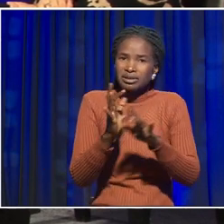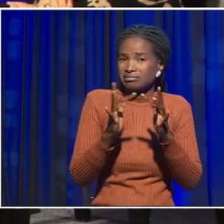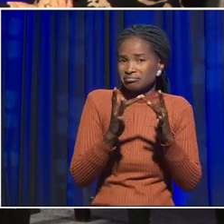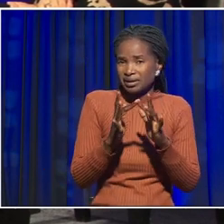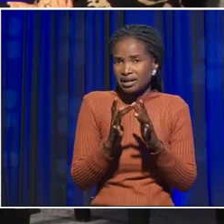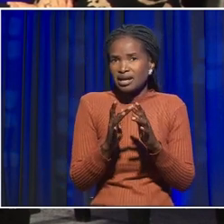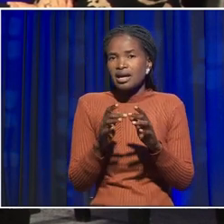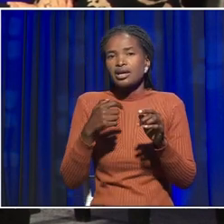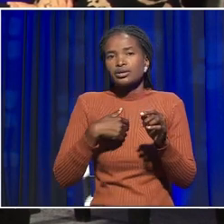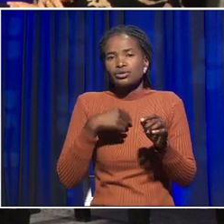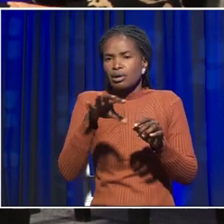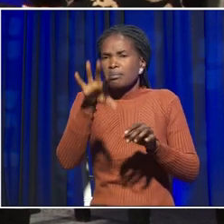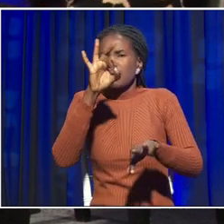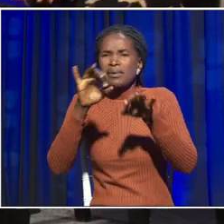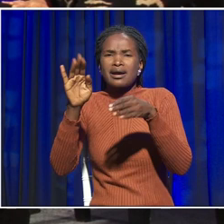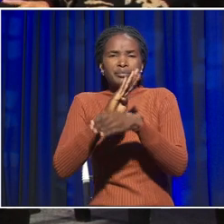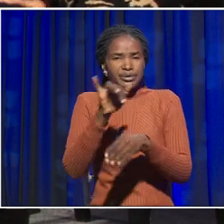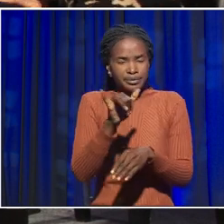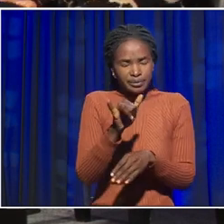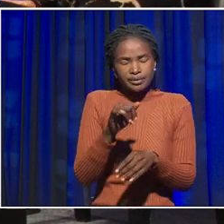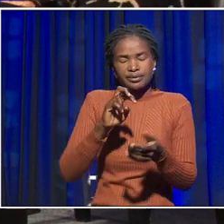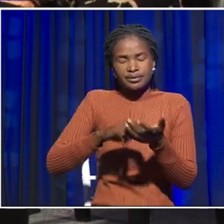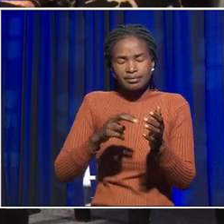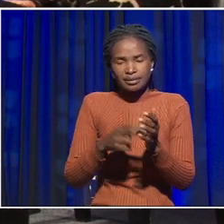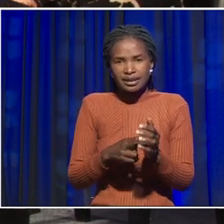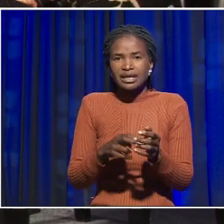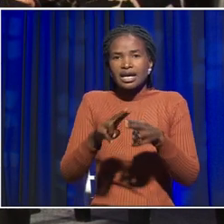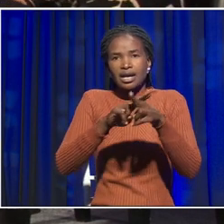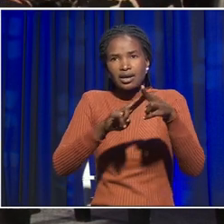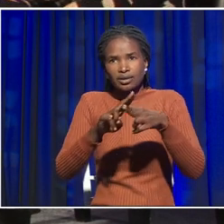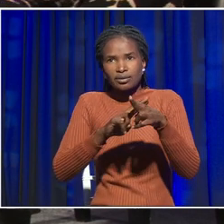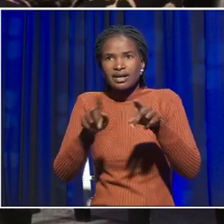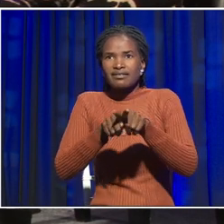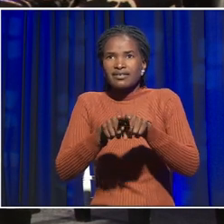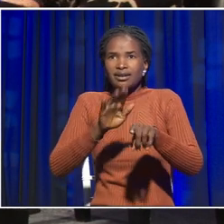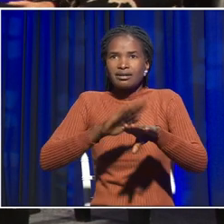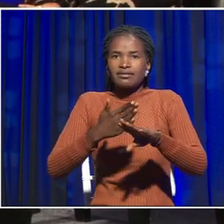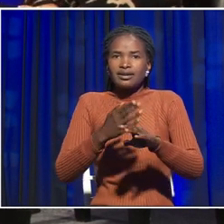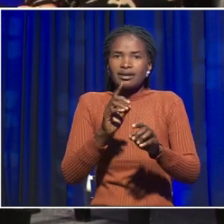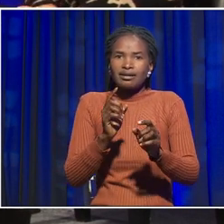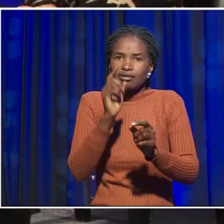What I've done is that I put that GIF of a shuttle going to the moon,